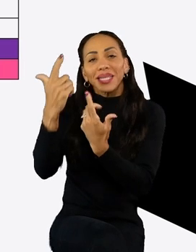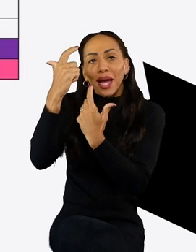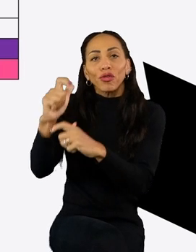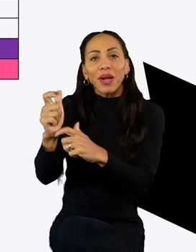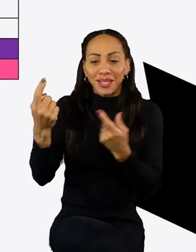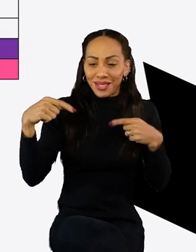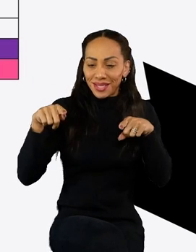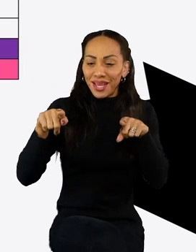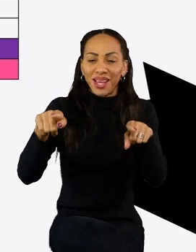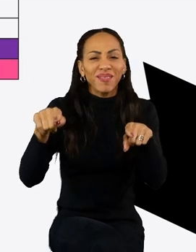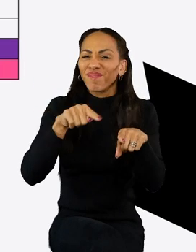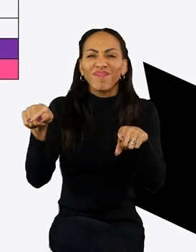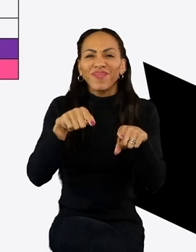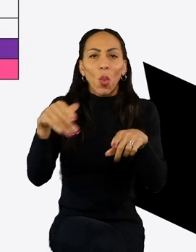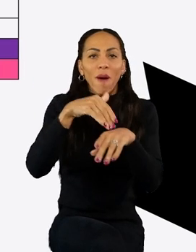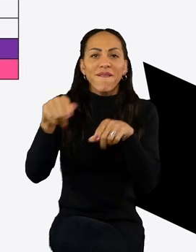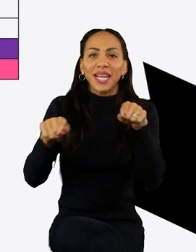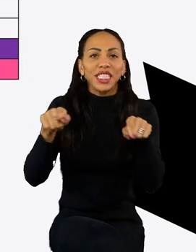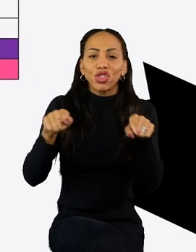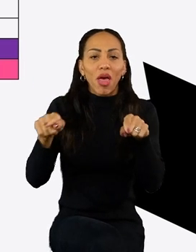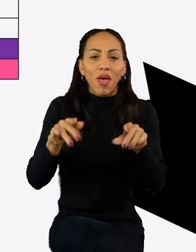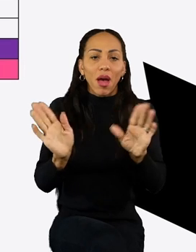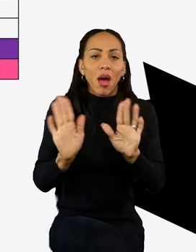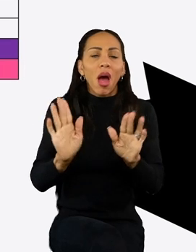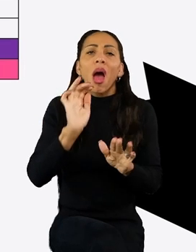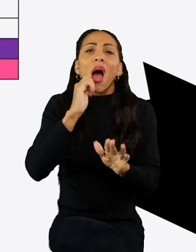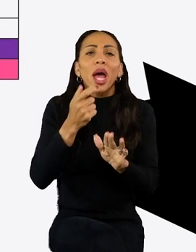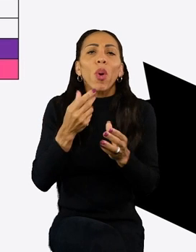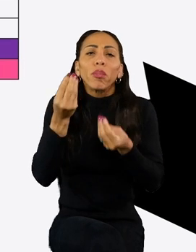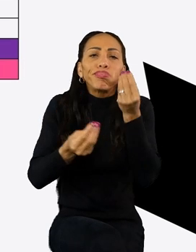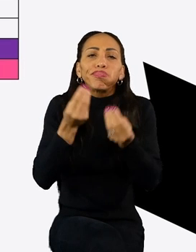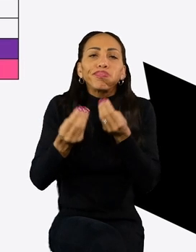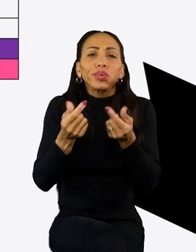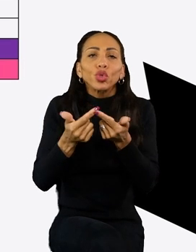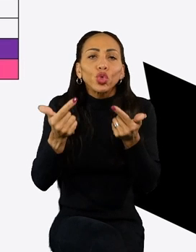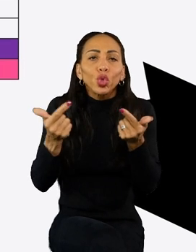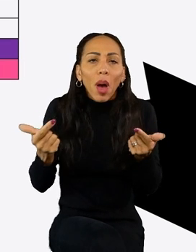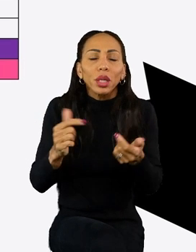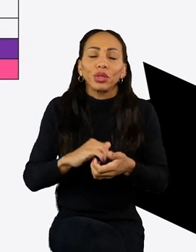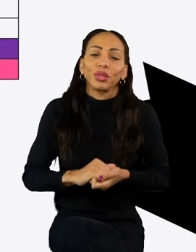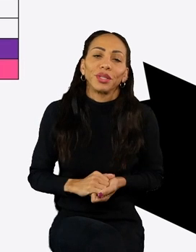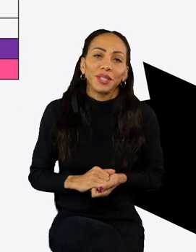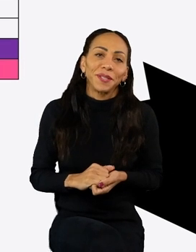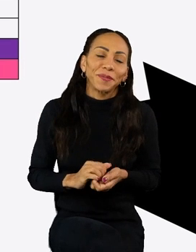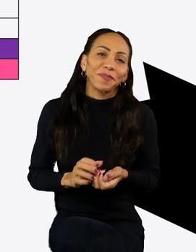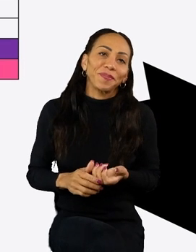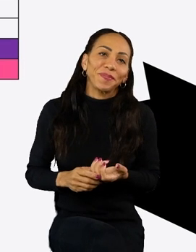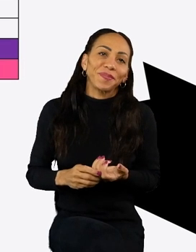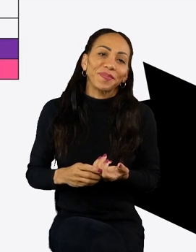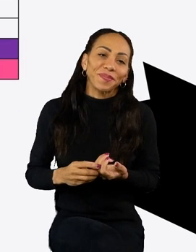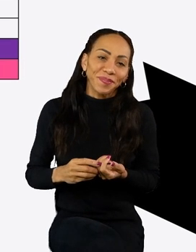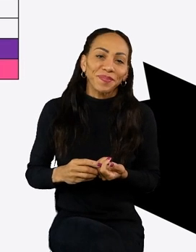Company. Is that okay? I think that's I have sort of I won't want to dwell on this too much, but